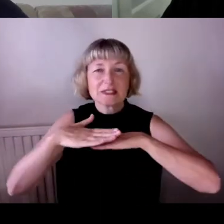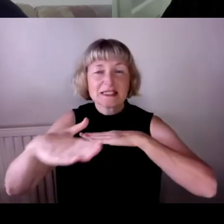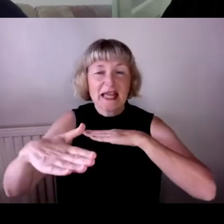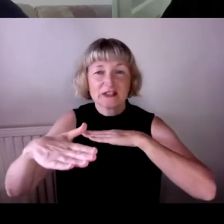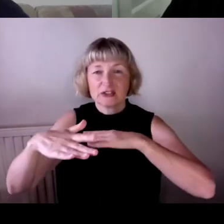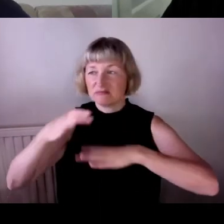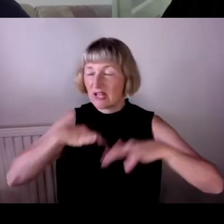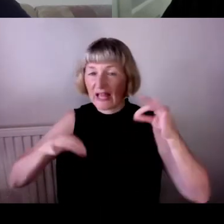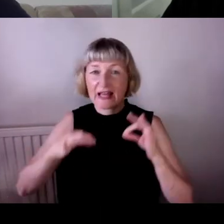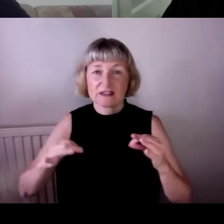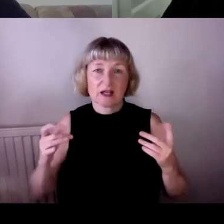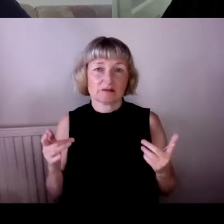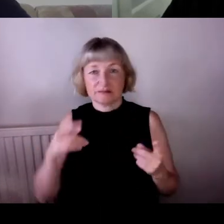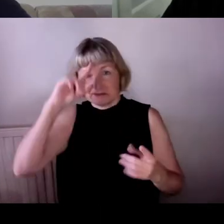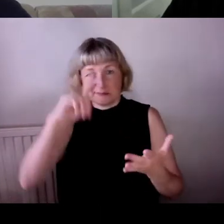might not.